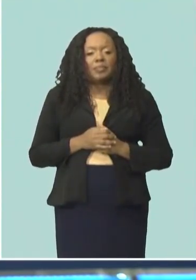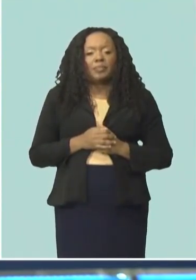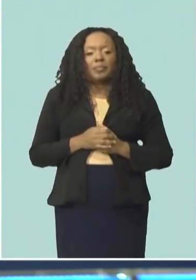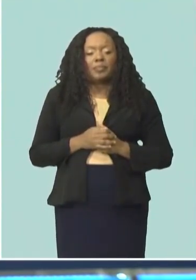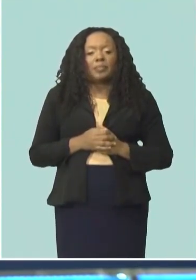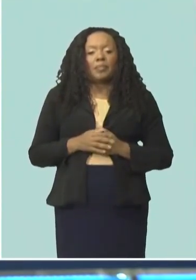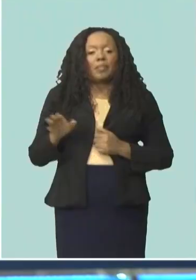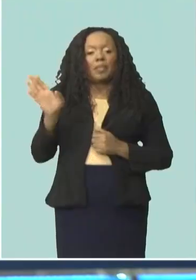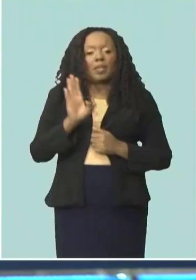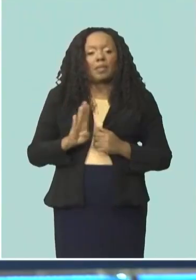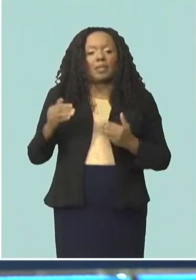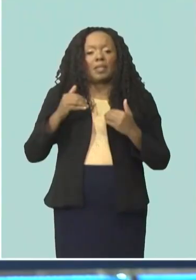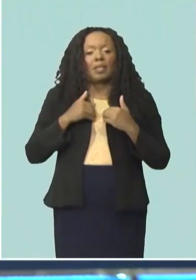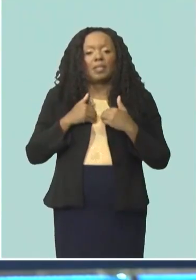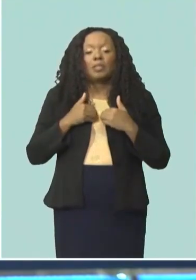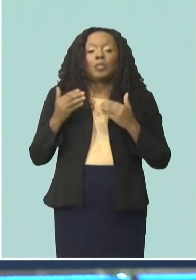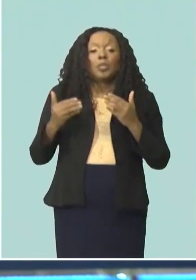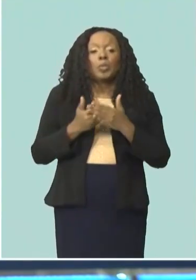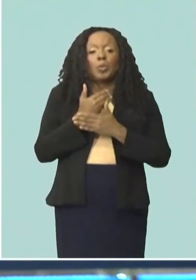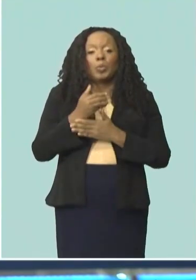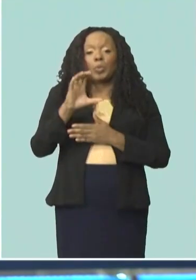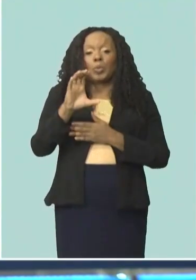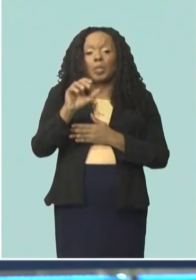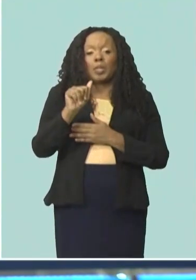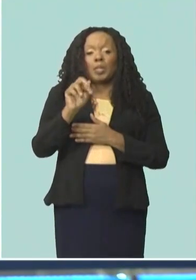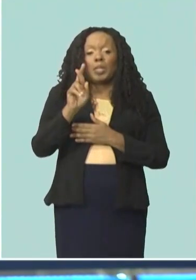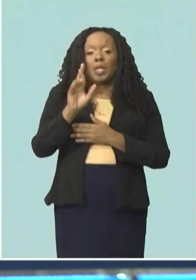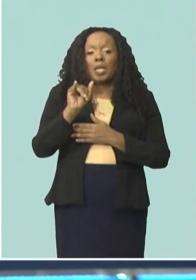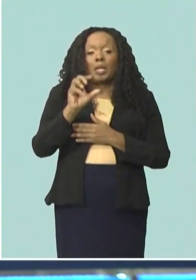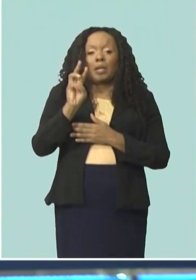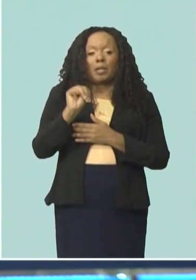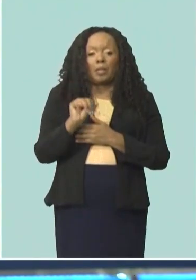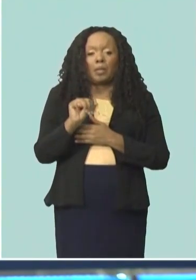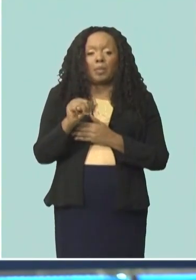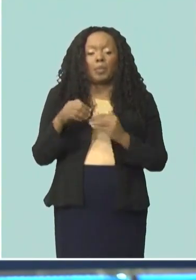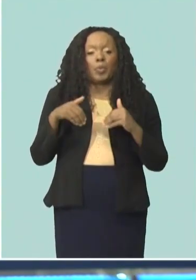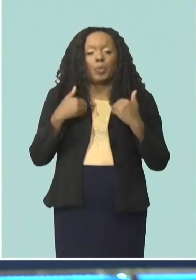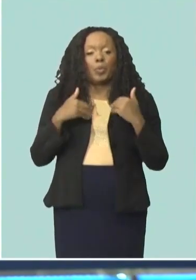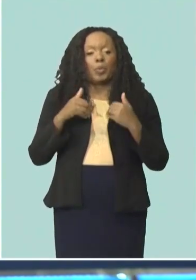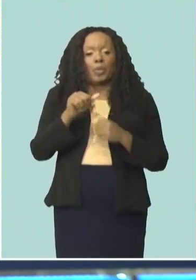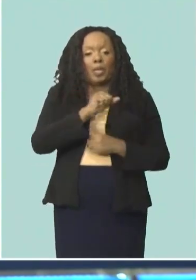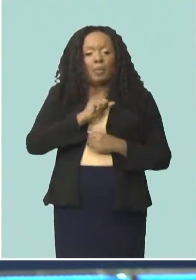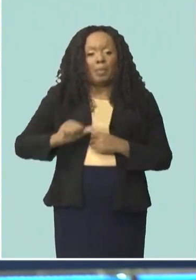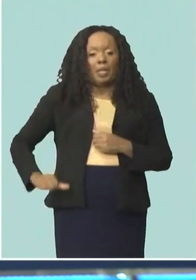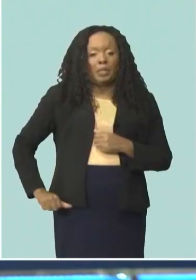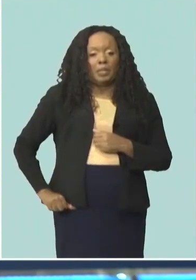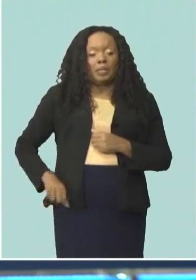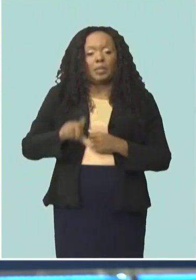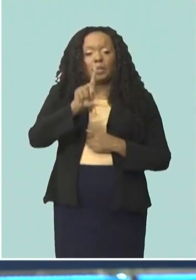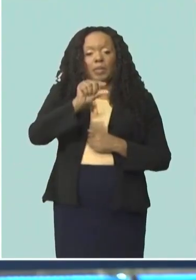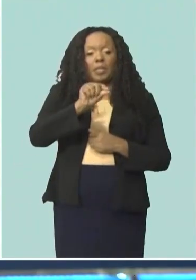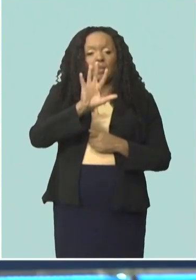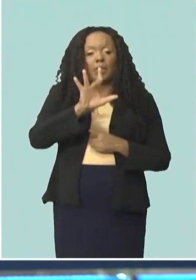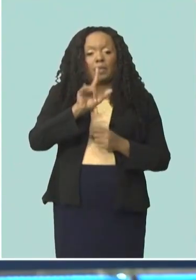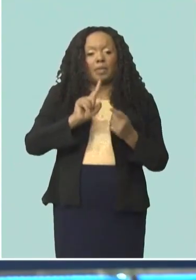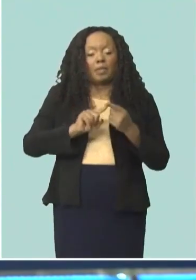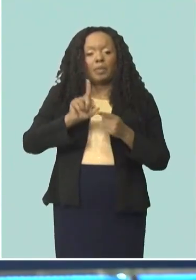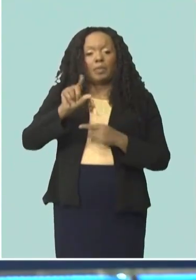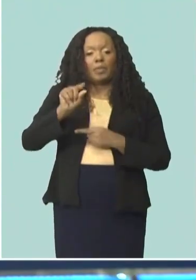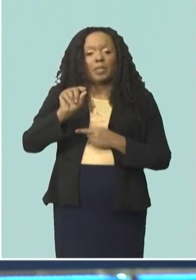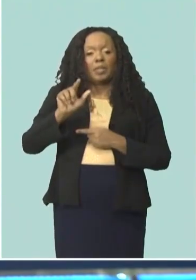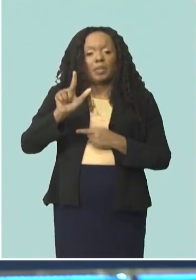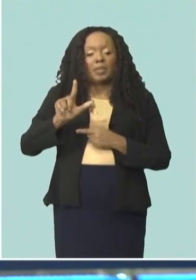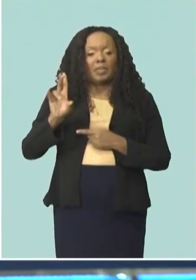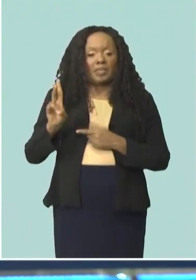Barbados has named its newest representatives to the CARICOM Youth Ambassador Program for the 2025 to 2027